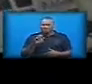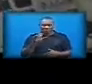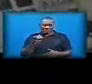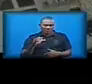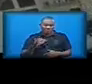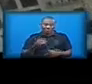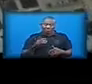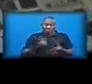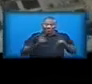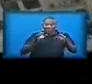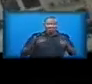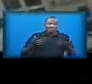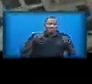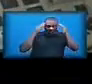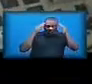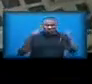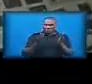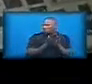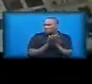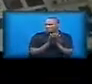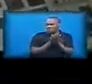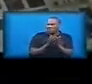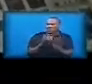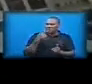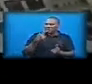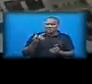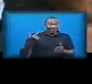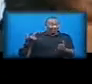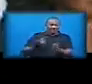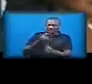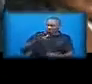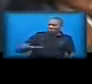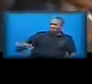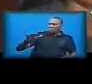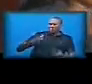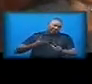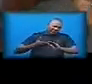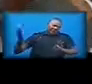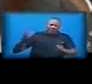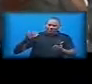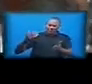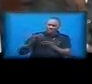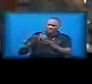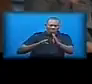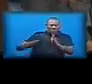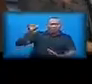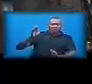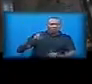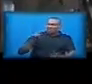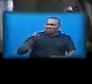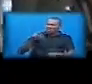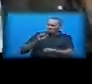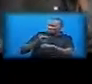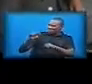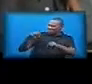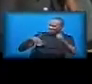The director of Holland Shipyard, Cor Hogendo, said Ghana is one of the fastest growing economies in the world, which makes